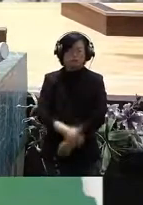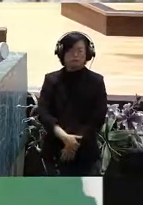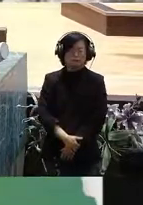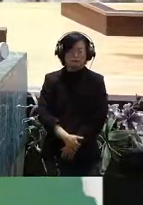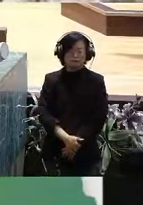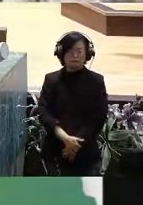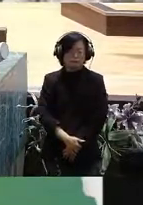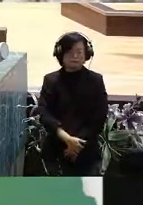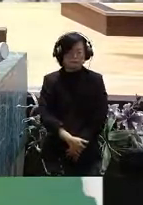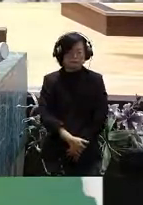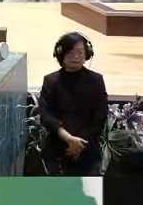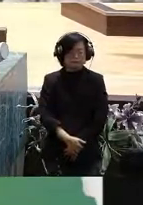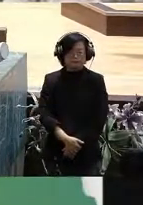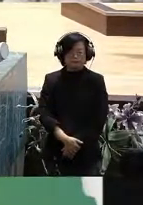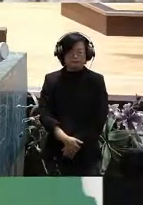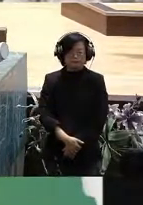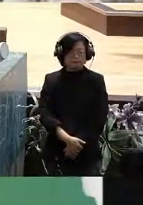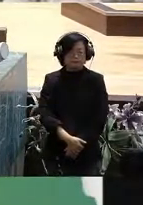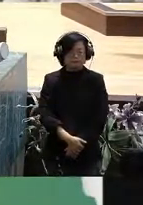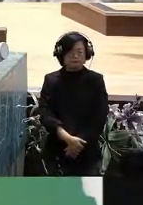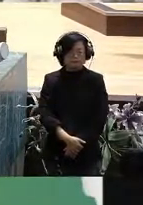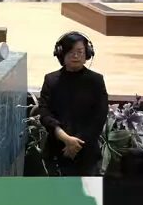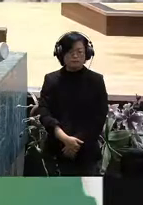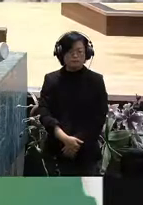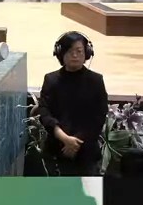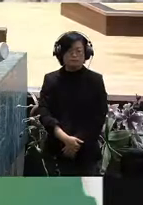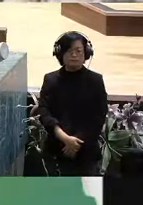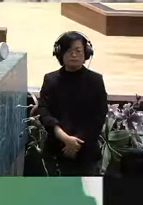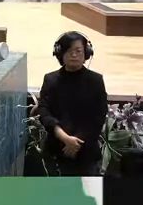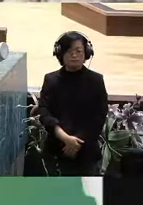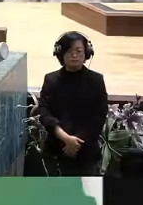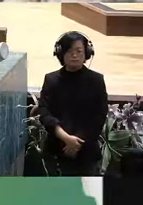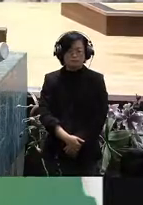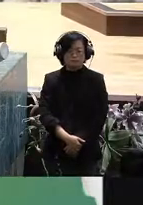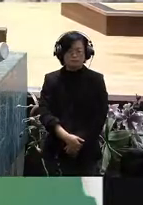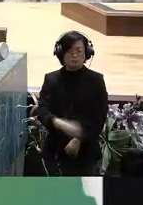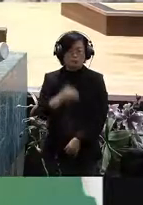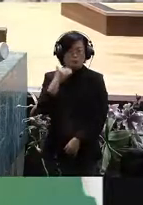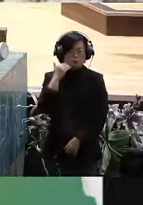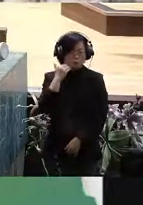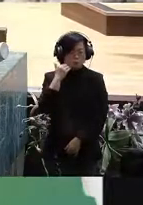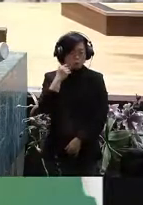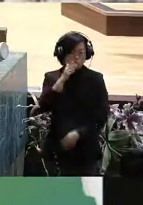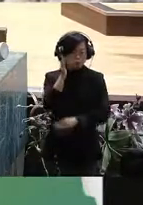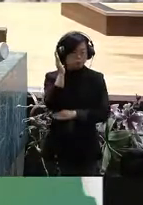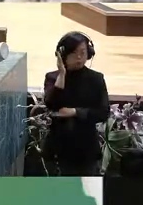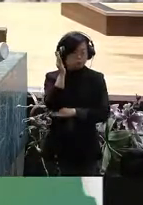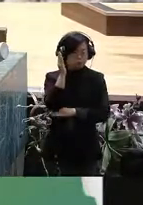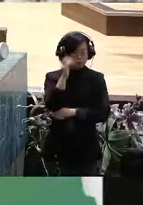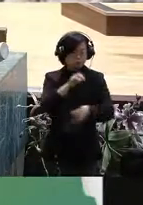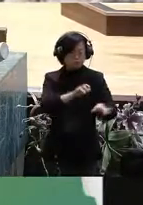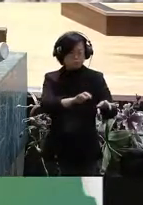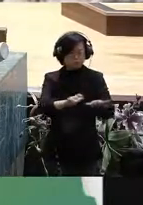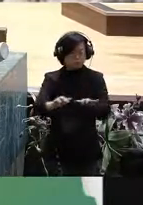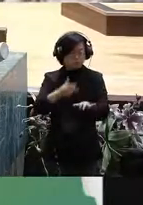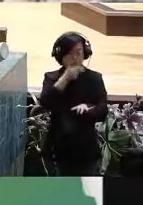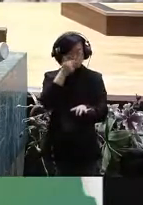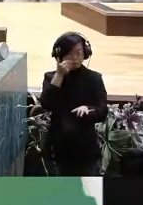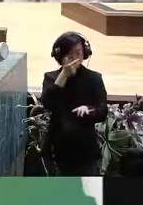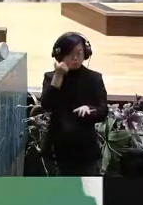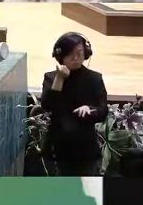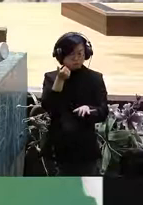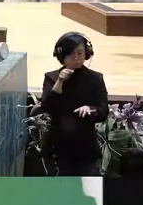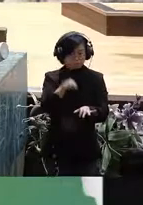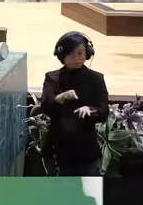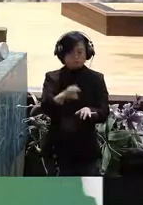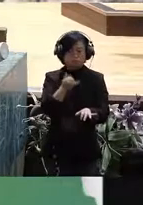sectors and transform the relationship between the government and citizens, we've been working to foster